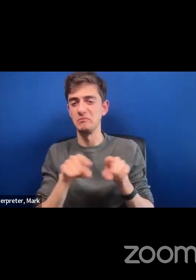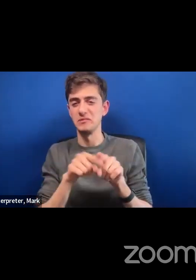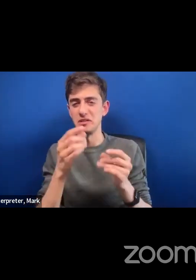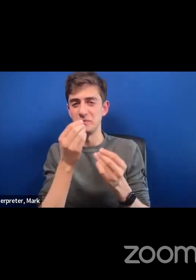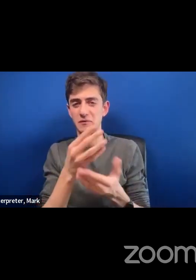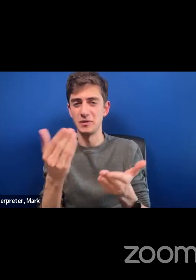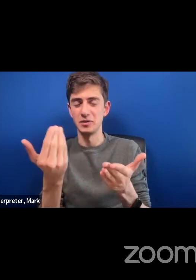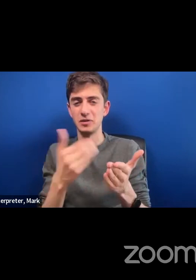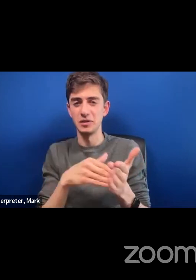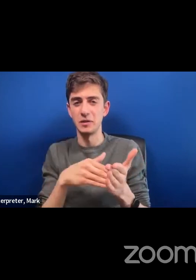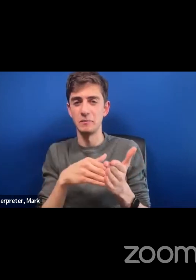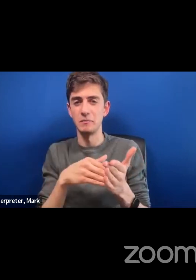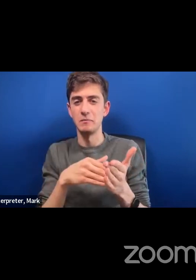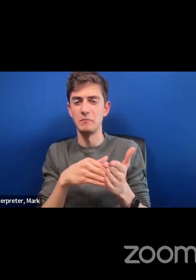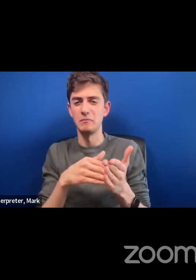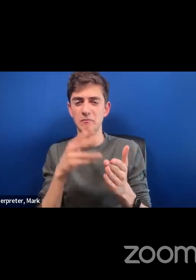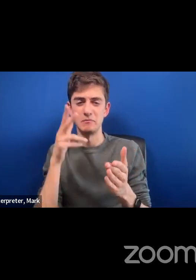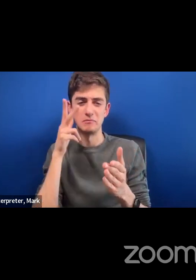today, so we'll just let a